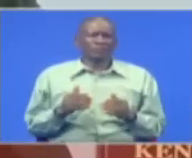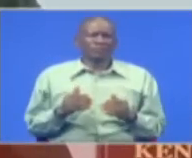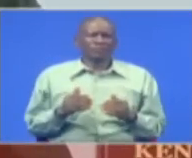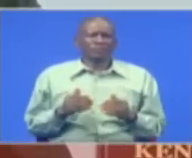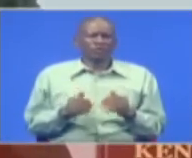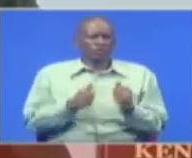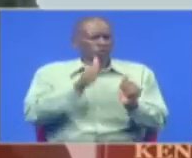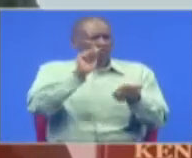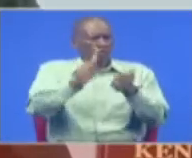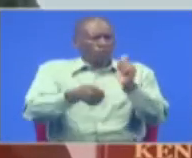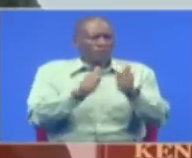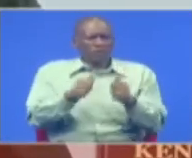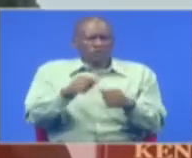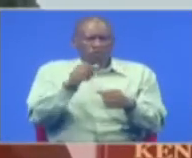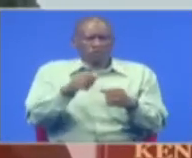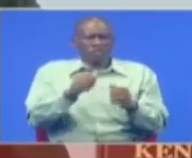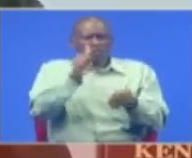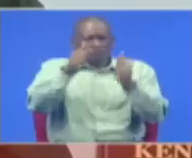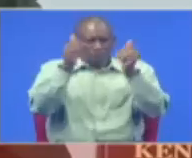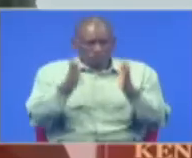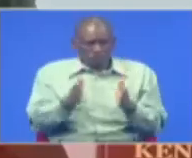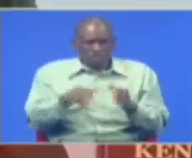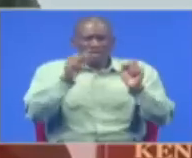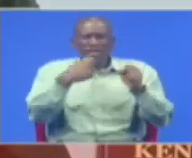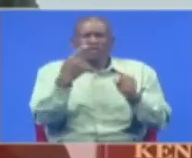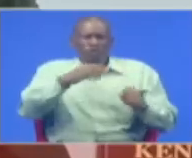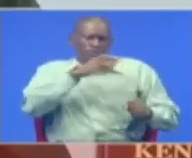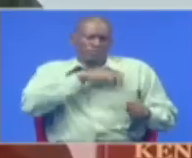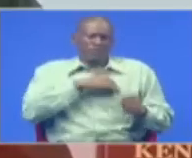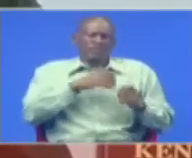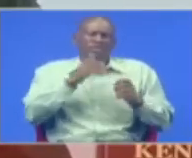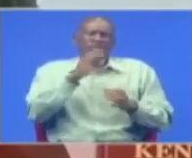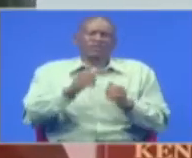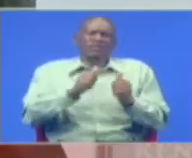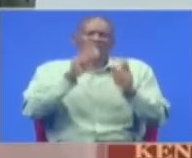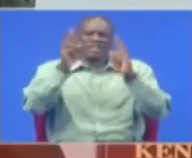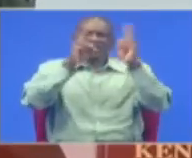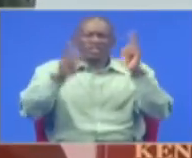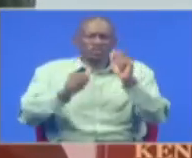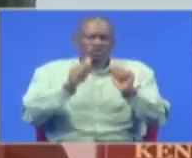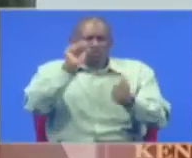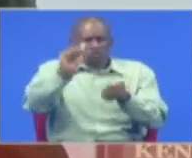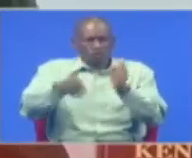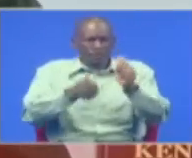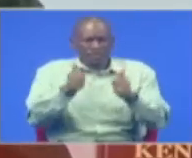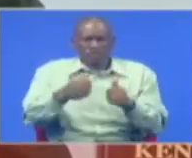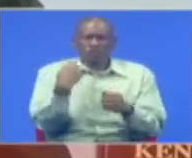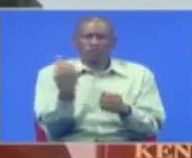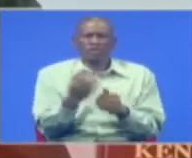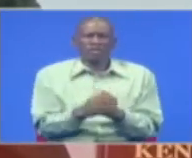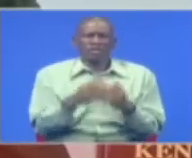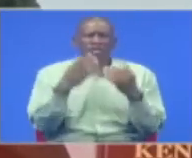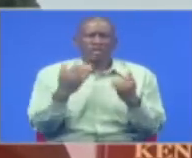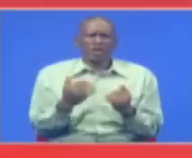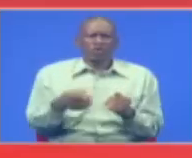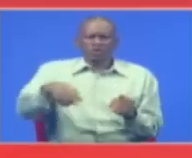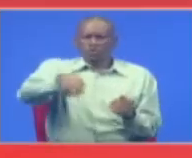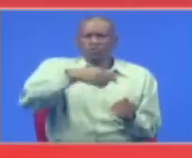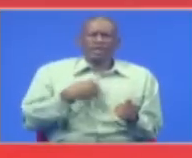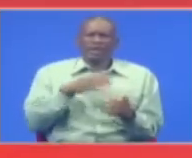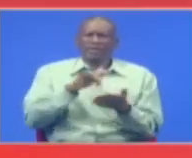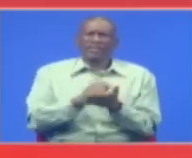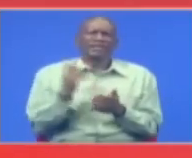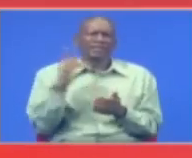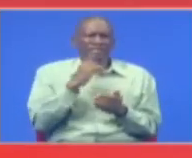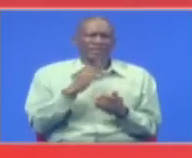competition only makes sense if it's international, and it's from the international competitions that they're able to make money. So then there was that threat.